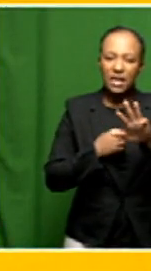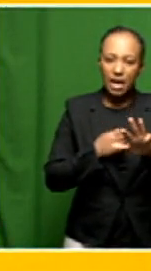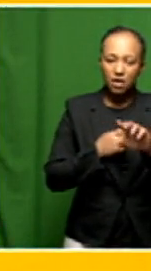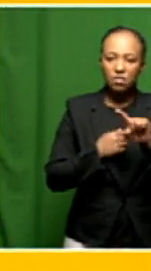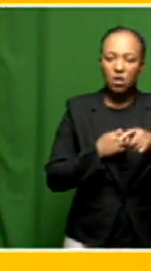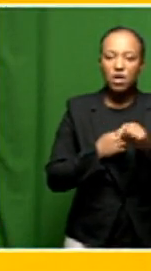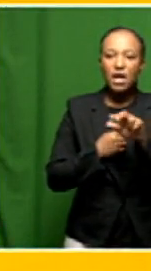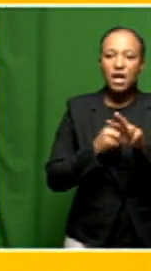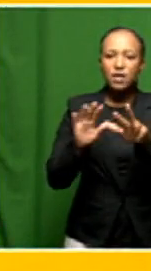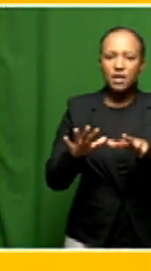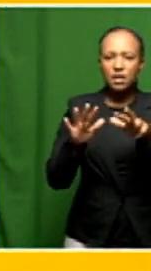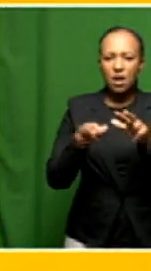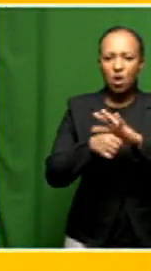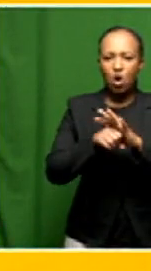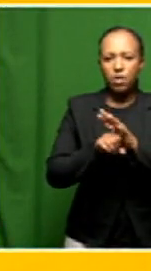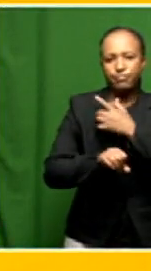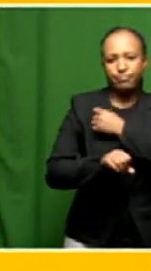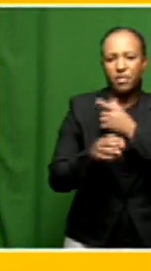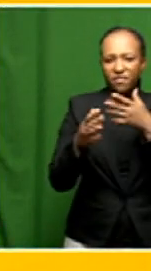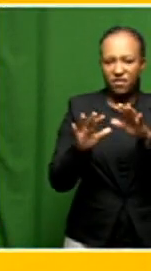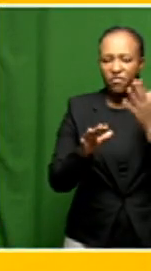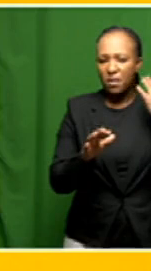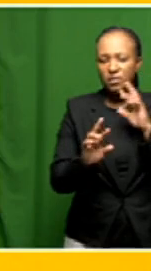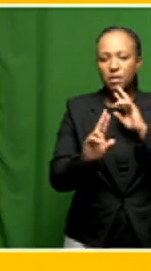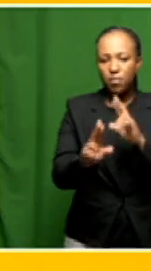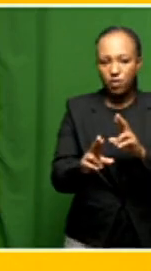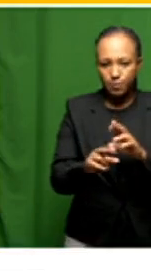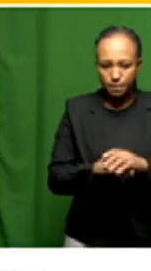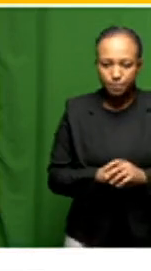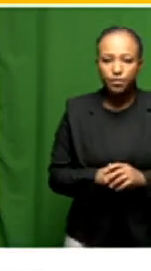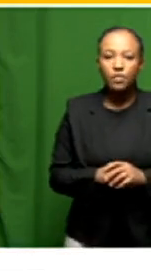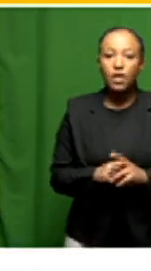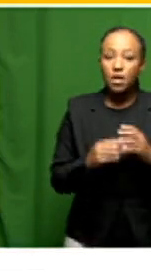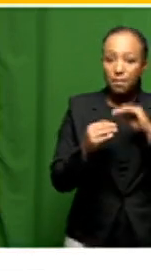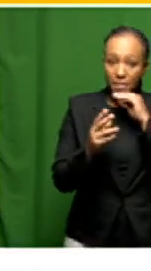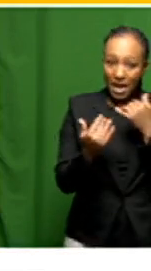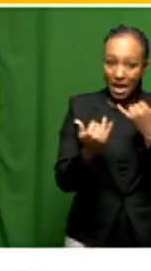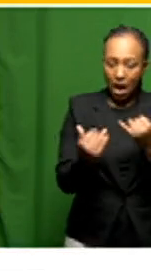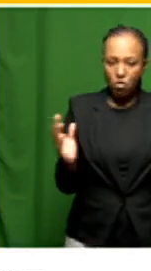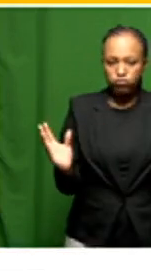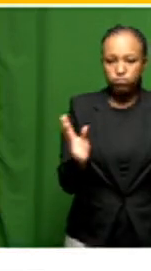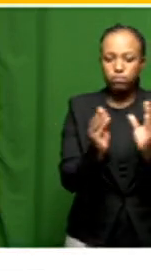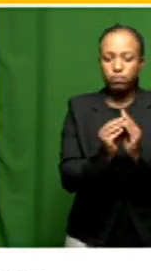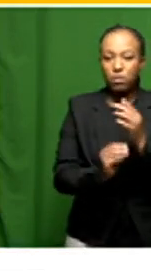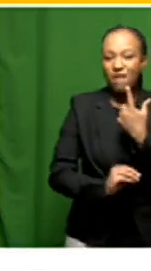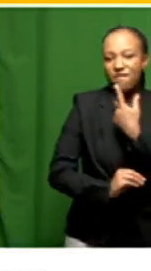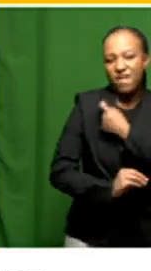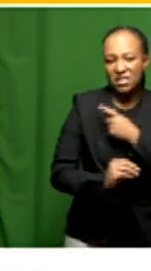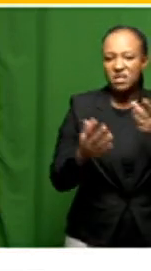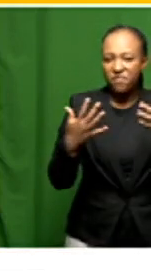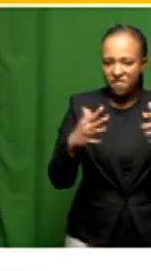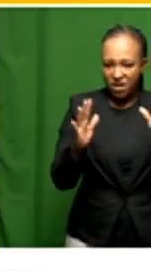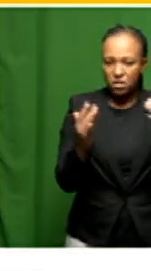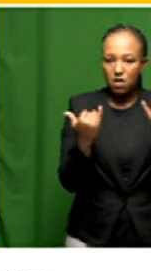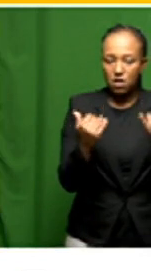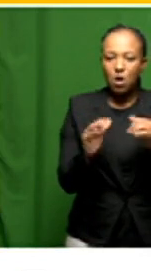159,818 coronavirus vaccine doses were administered in the last 24-hour cycle, which takes the cumulative number of vaccine doses administered to